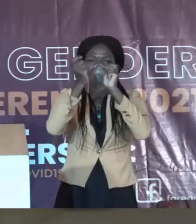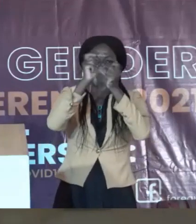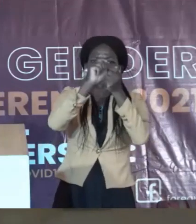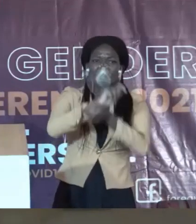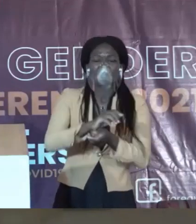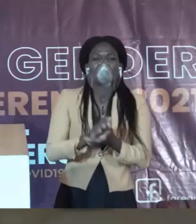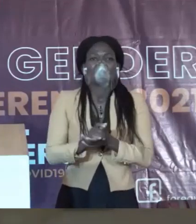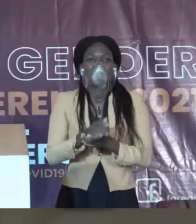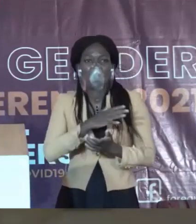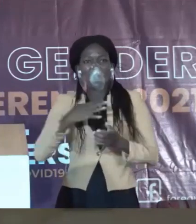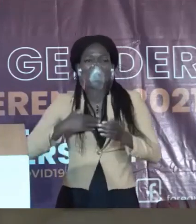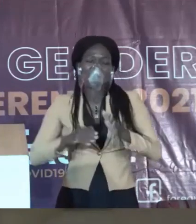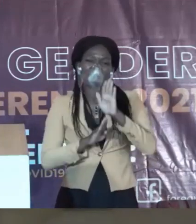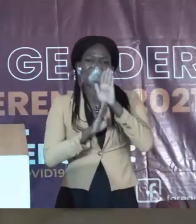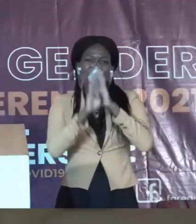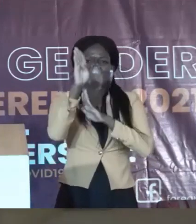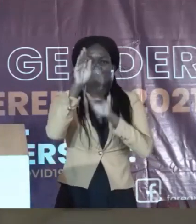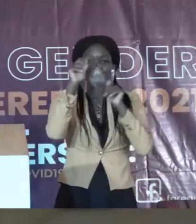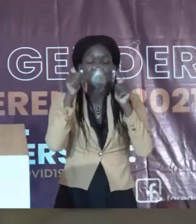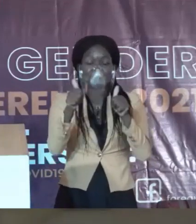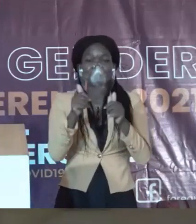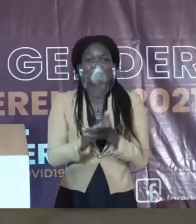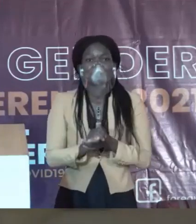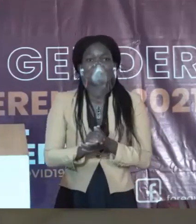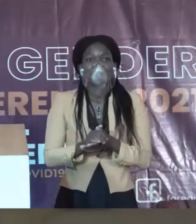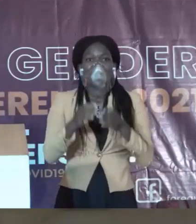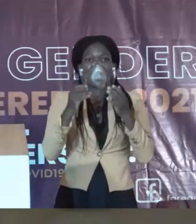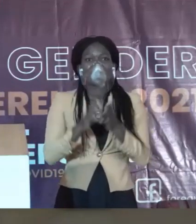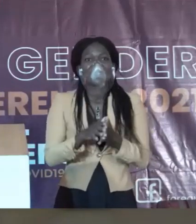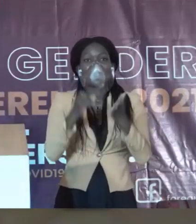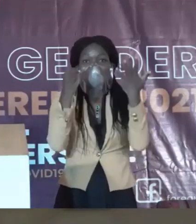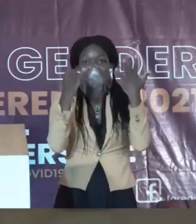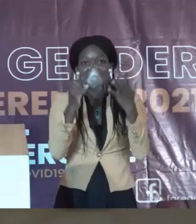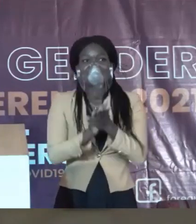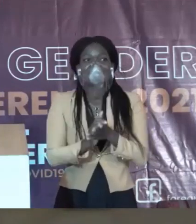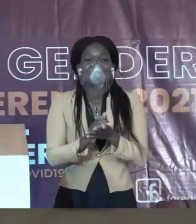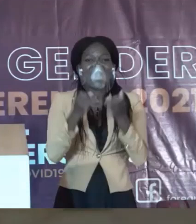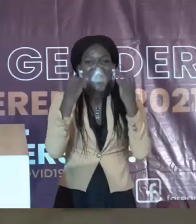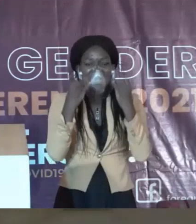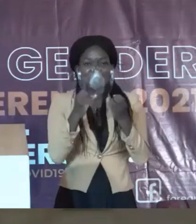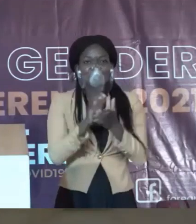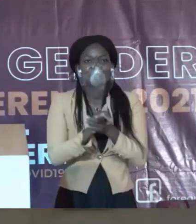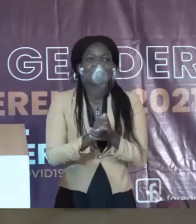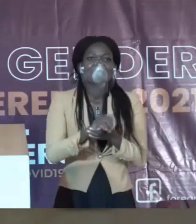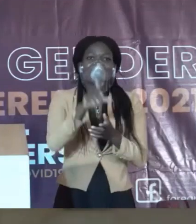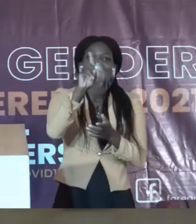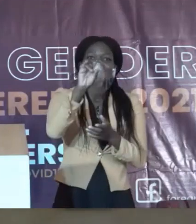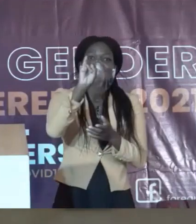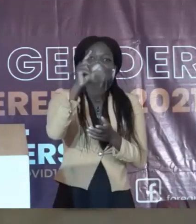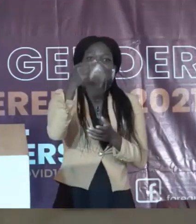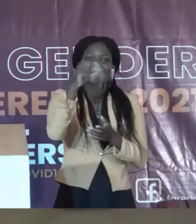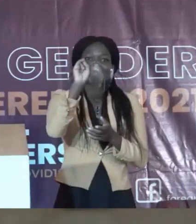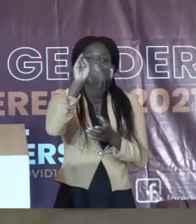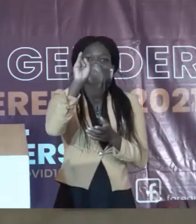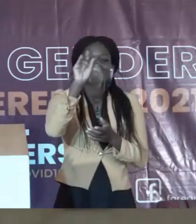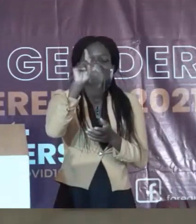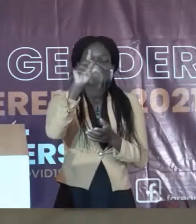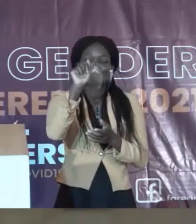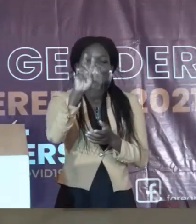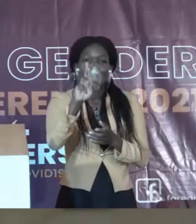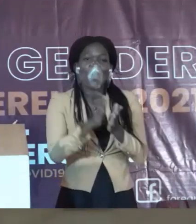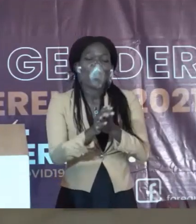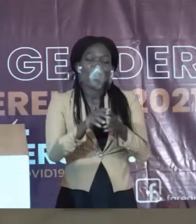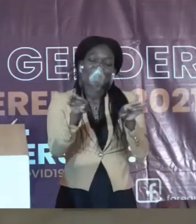to go further. The issue of digitization has also come in to say, how do we then put women into those